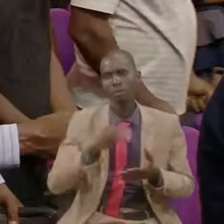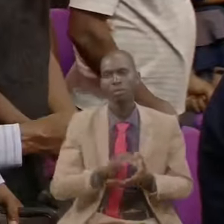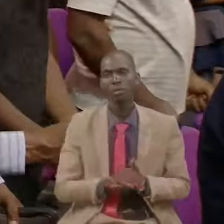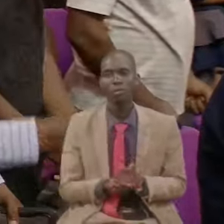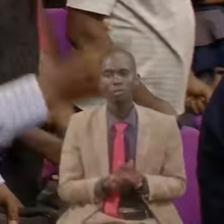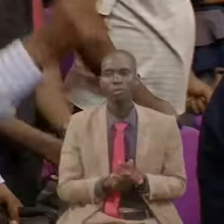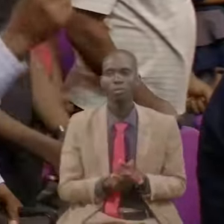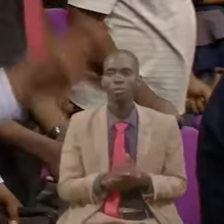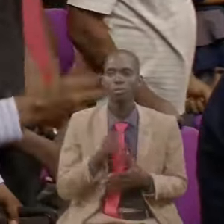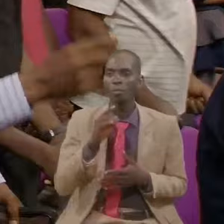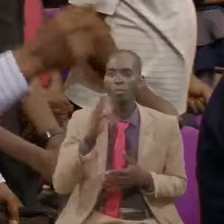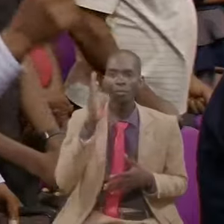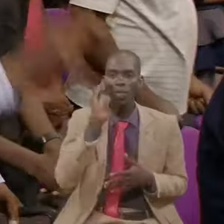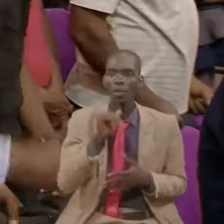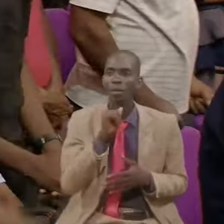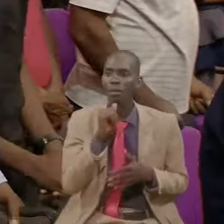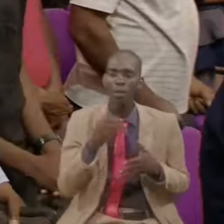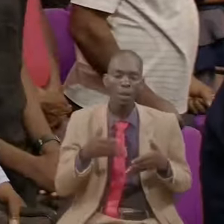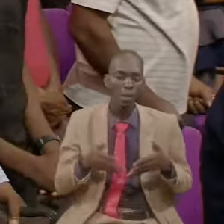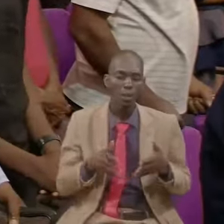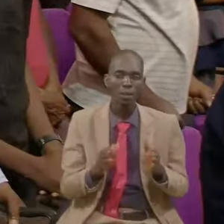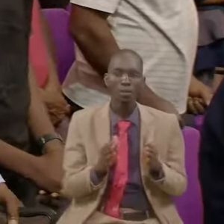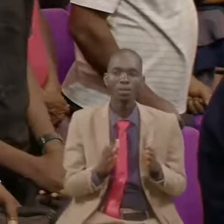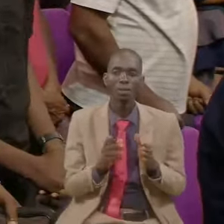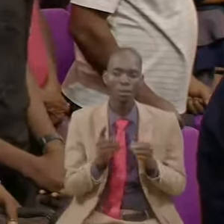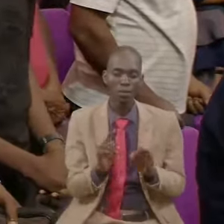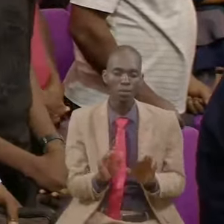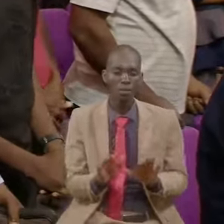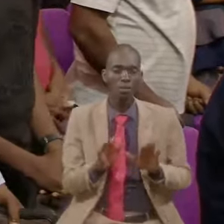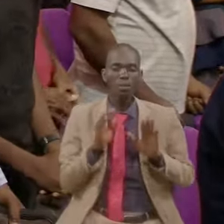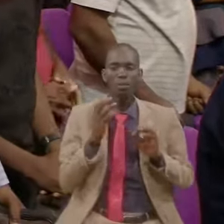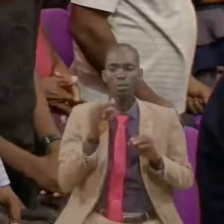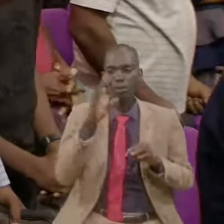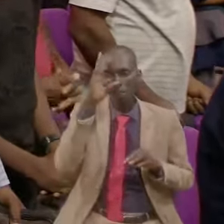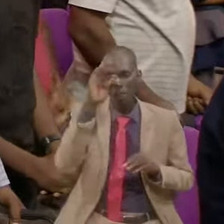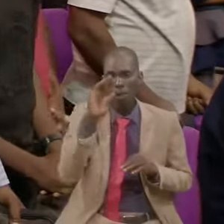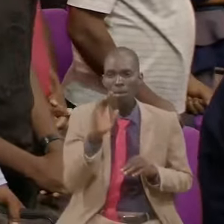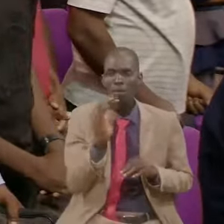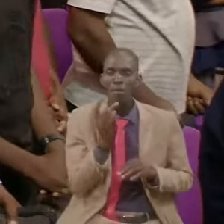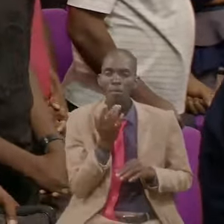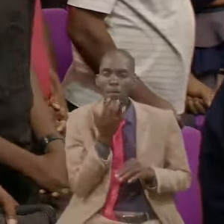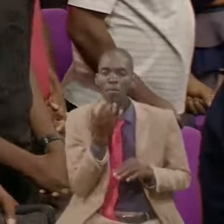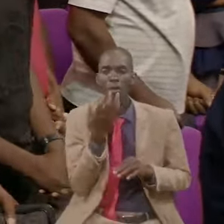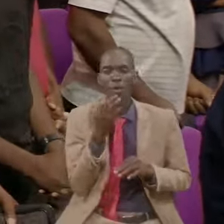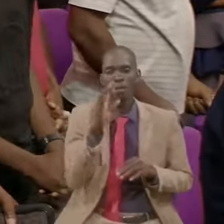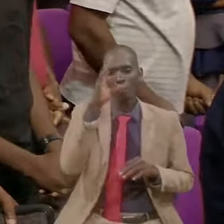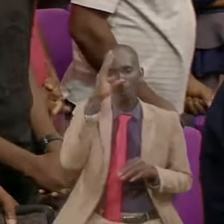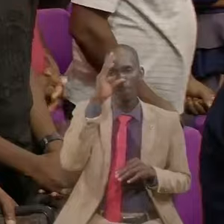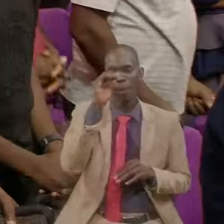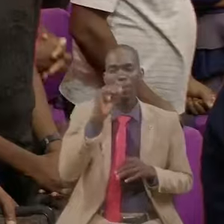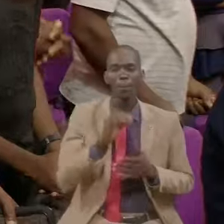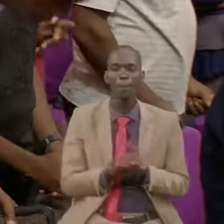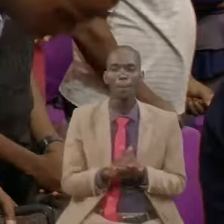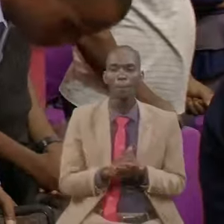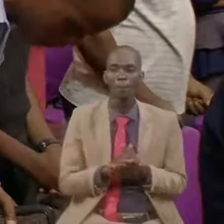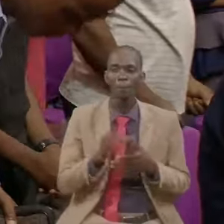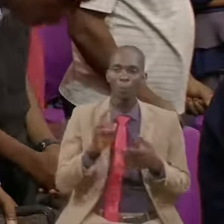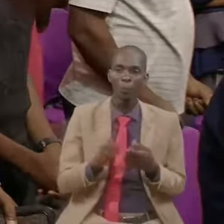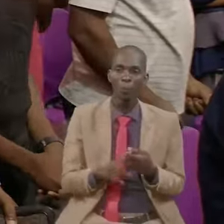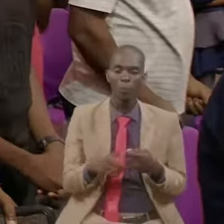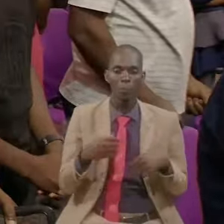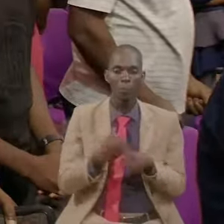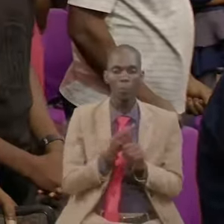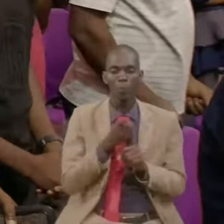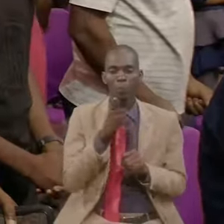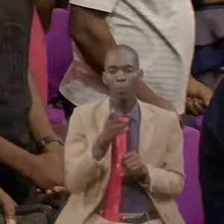You won't allow fear of man, favor from man, to make you